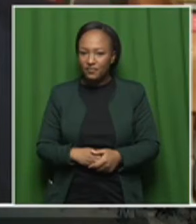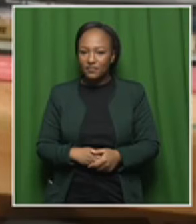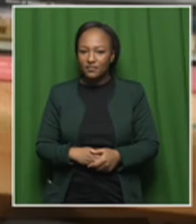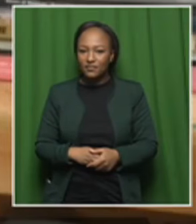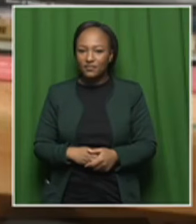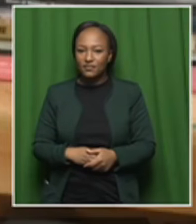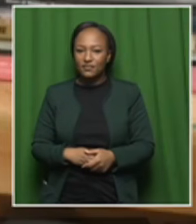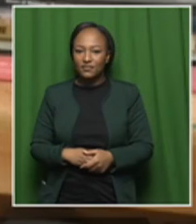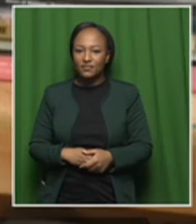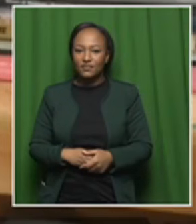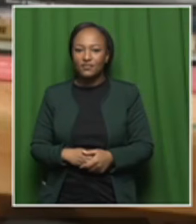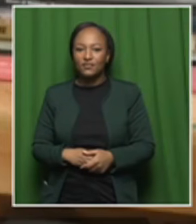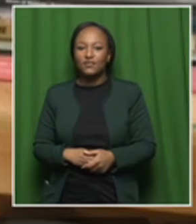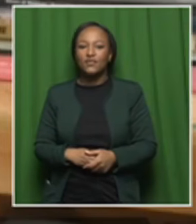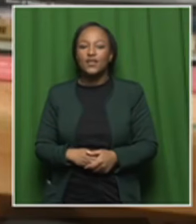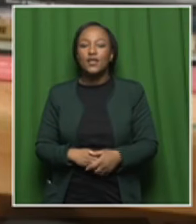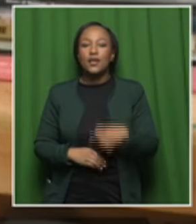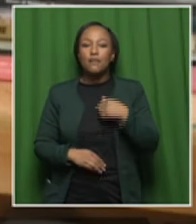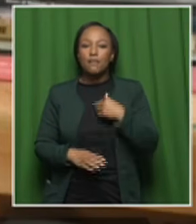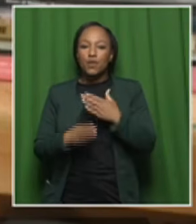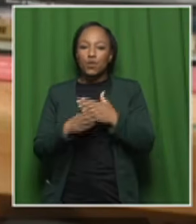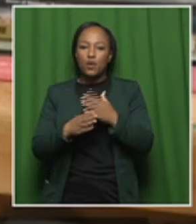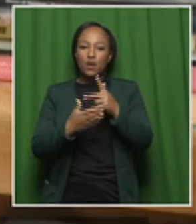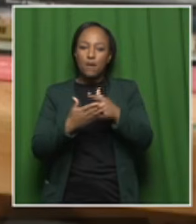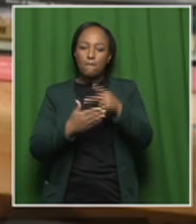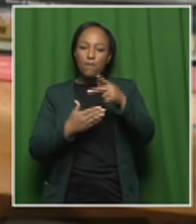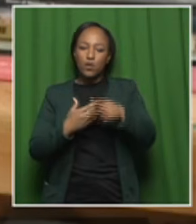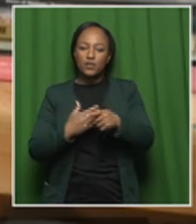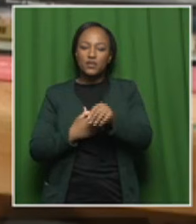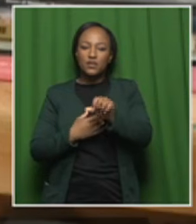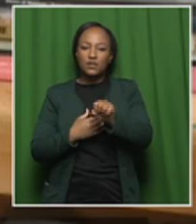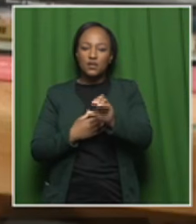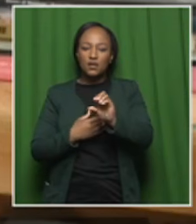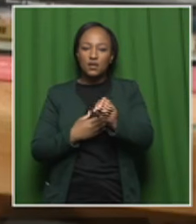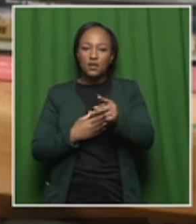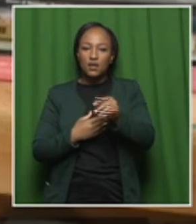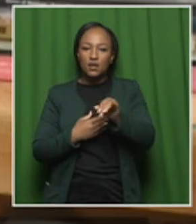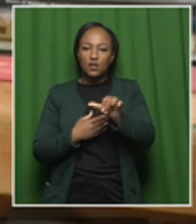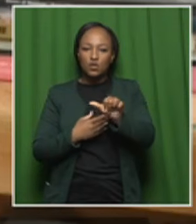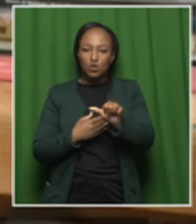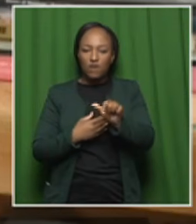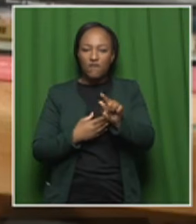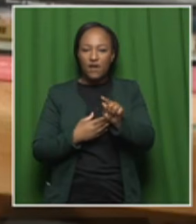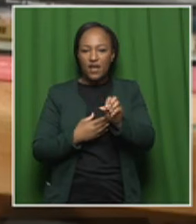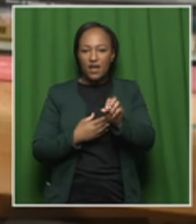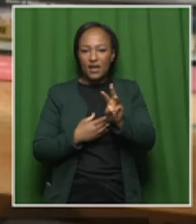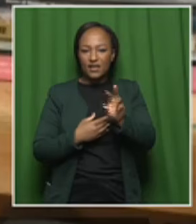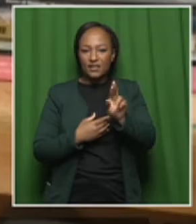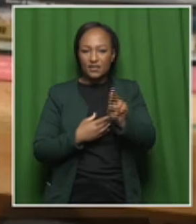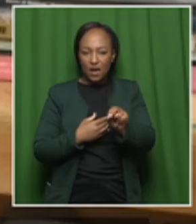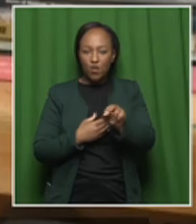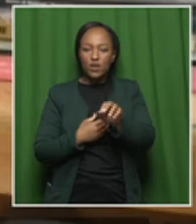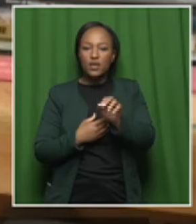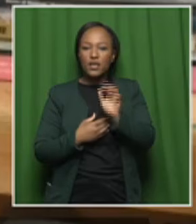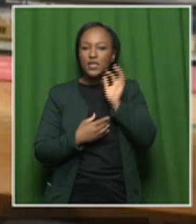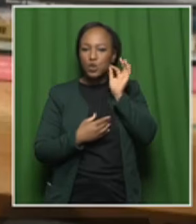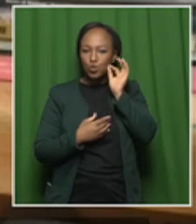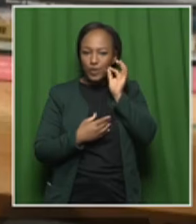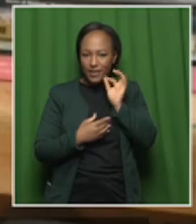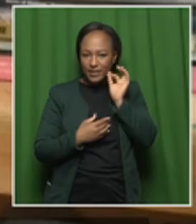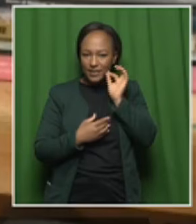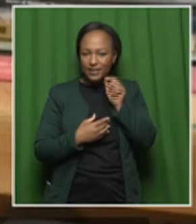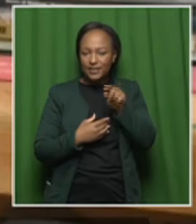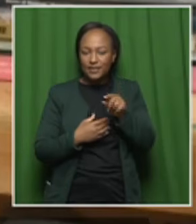So I'm currently working on this project. It's called Sophiatown Suite. And it's a series of new paintings that are